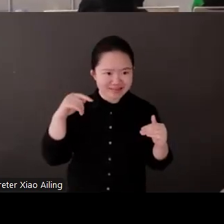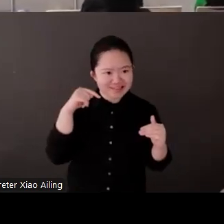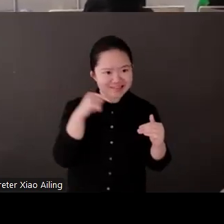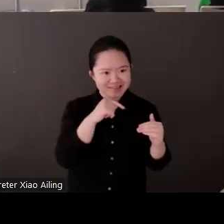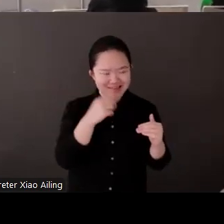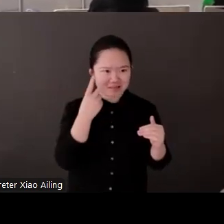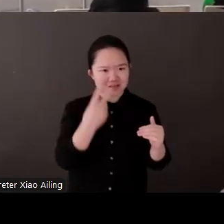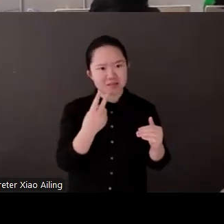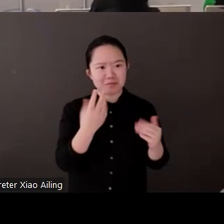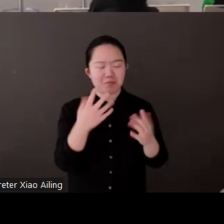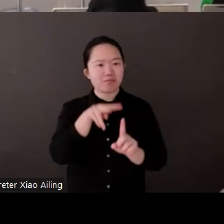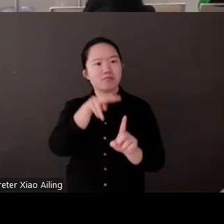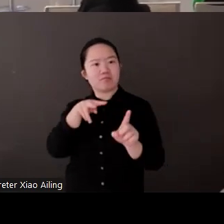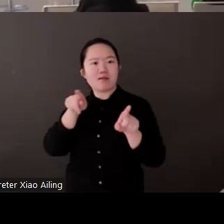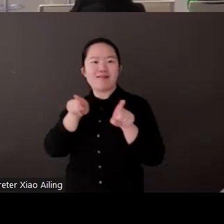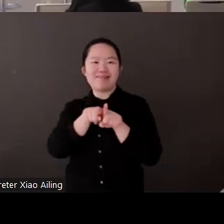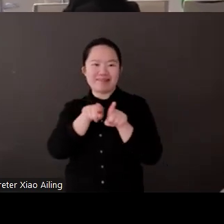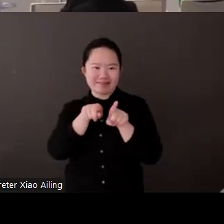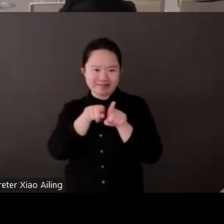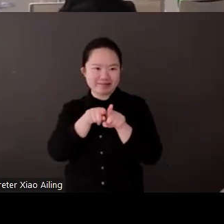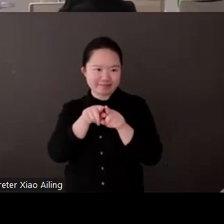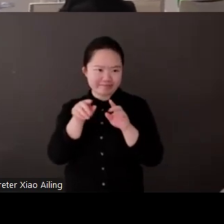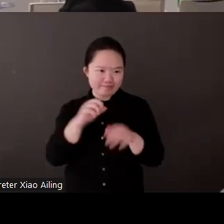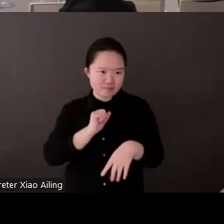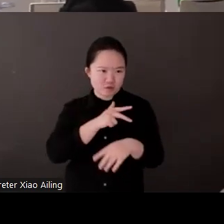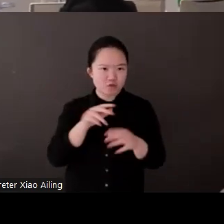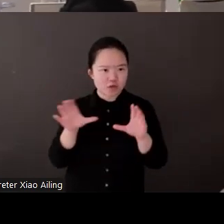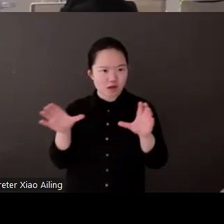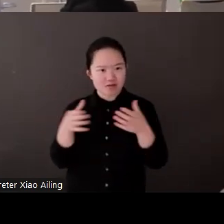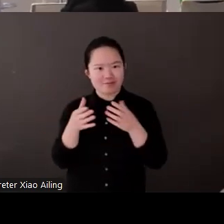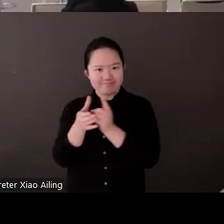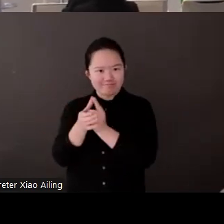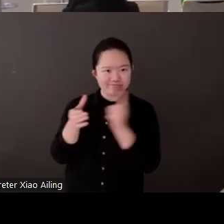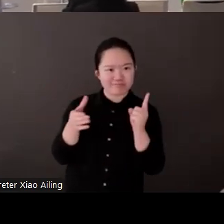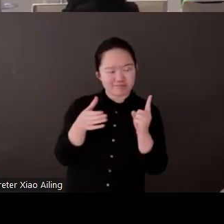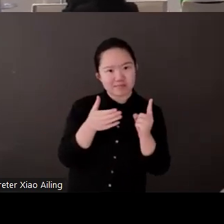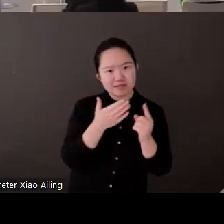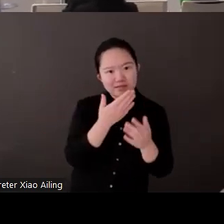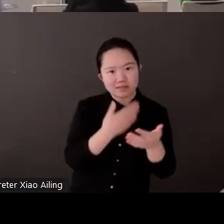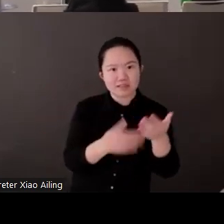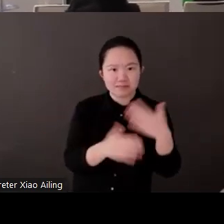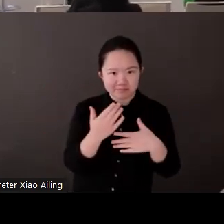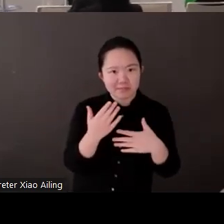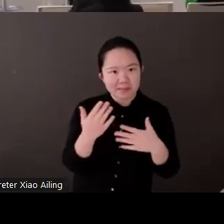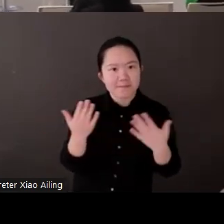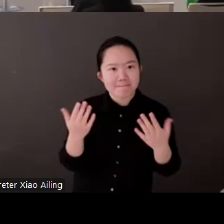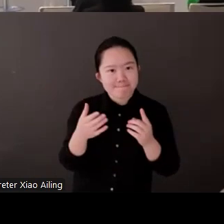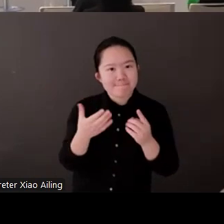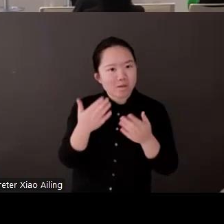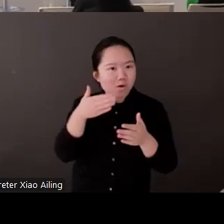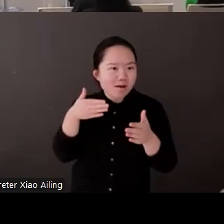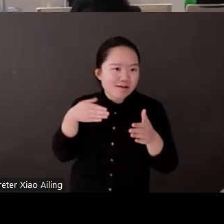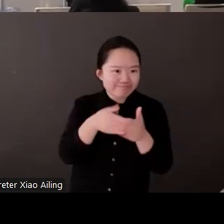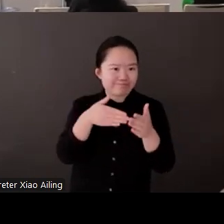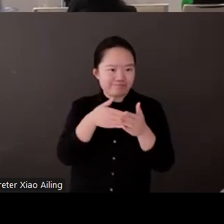large organization. And we push and we strive and we try to fix accessibility and inclusion